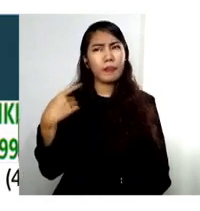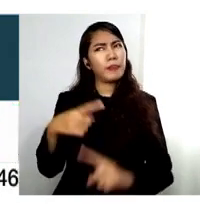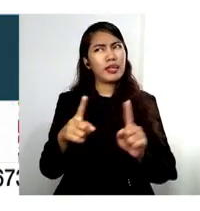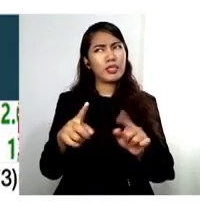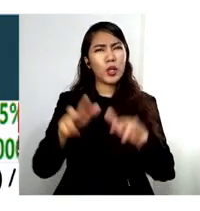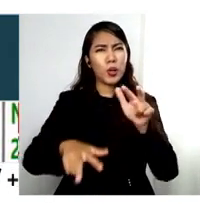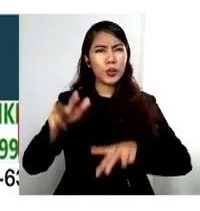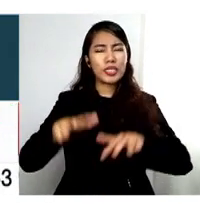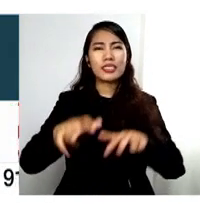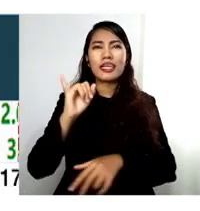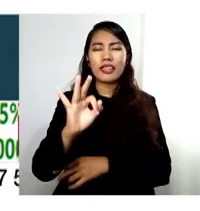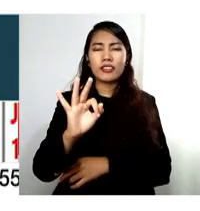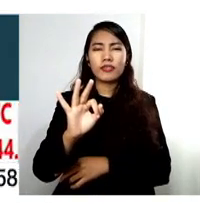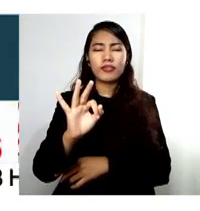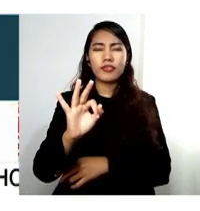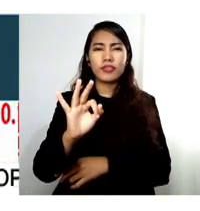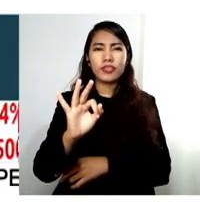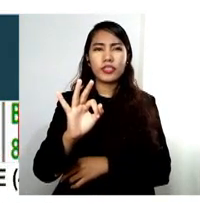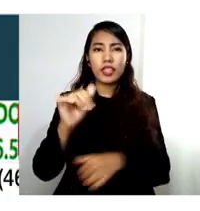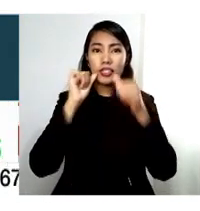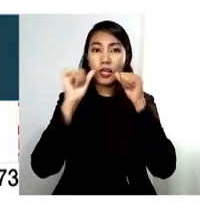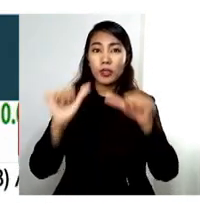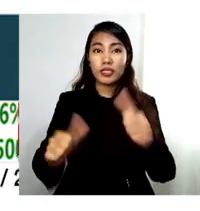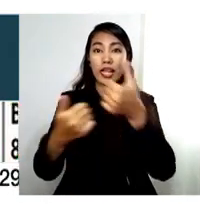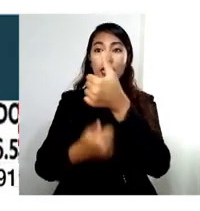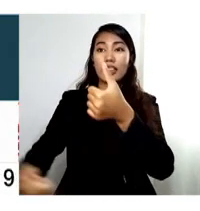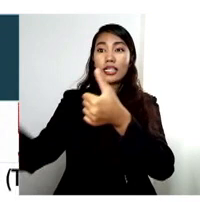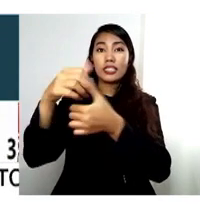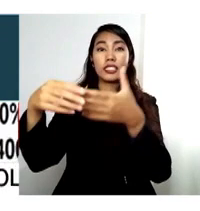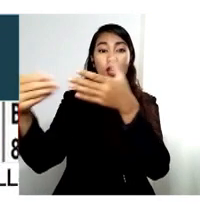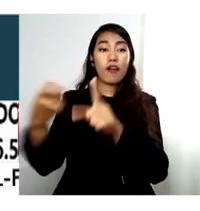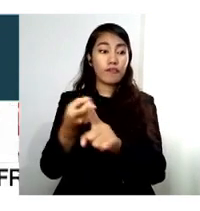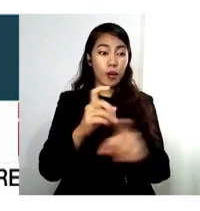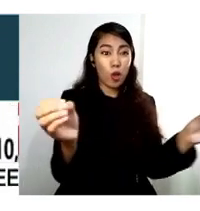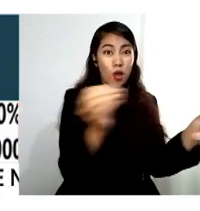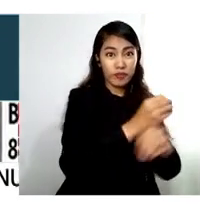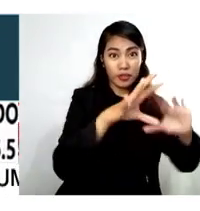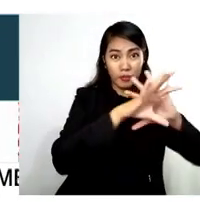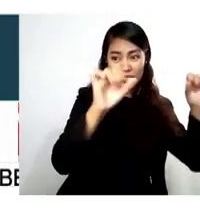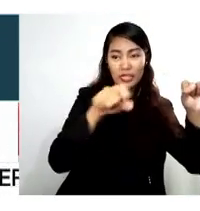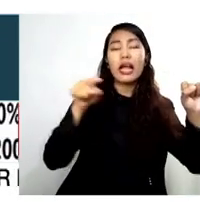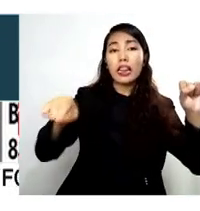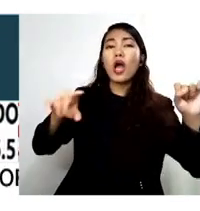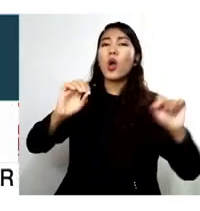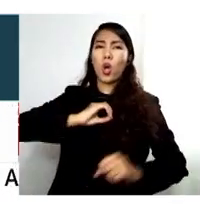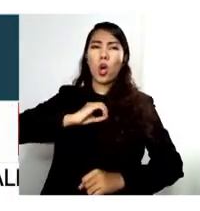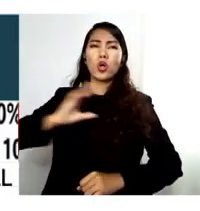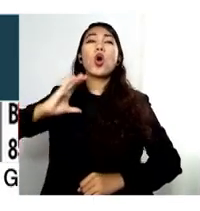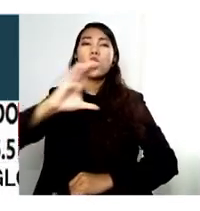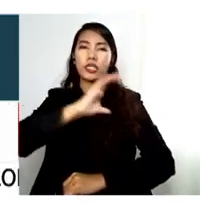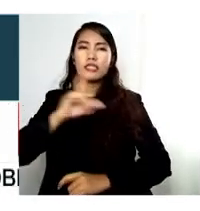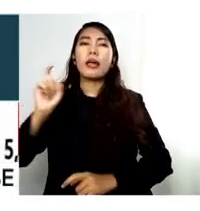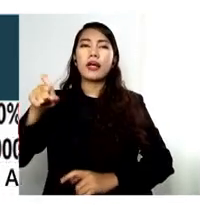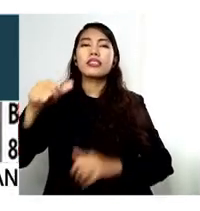the announcement on the leadership of the House will come from the palace, no? It is not the business of the palace to dictate who the